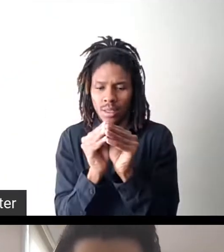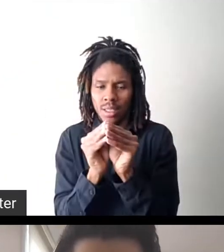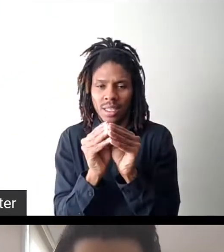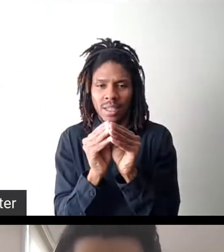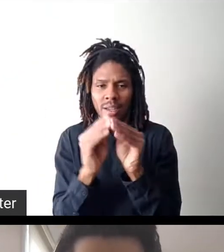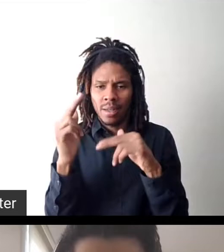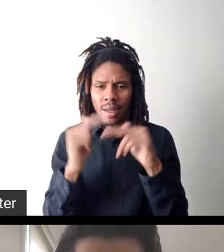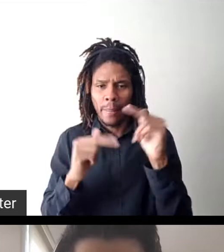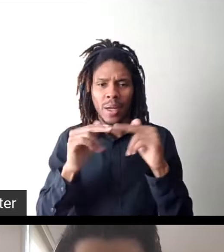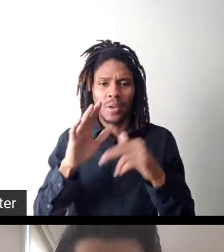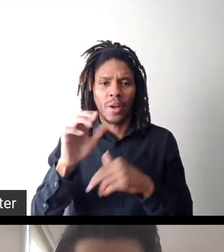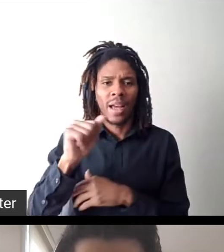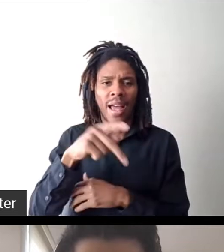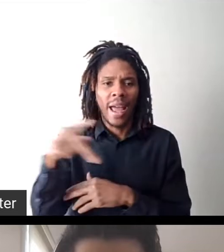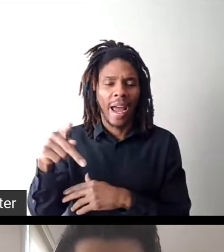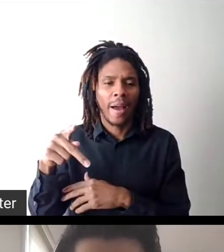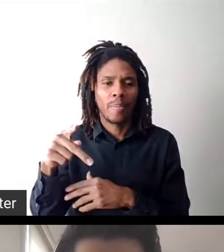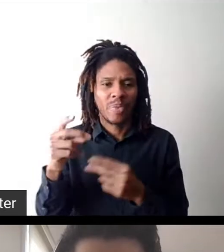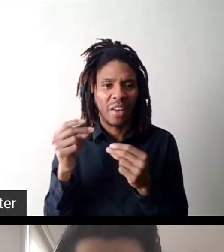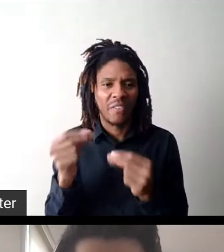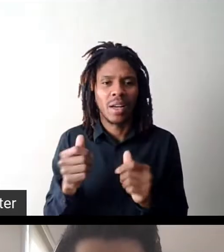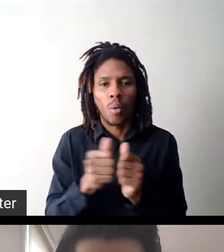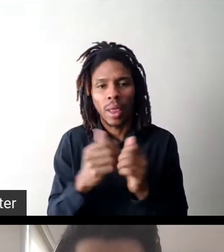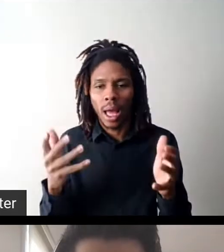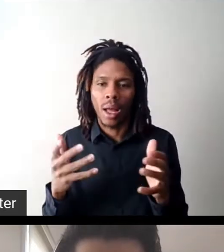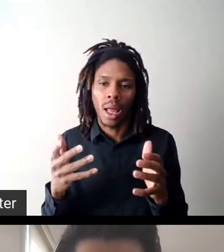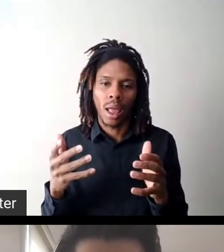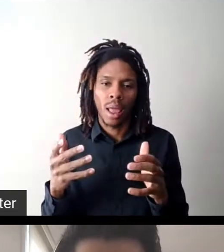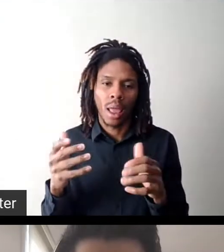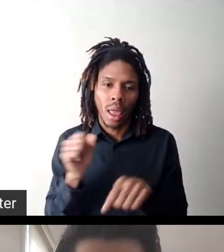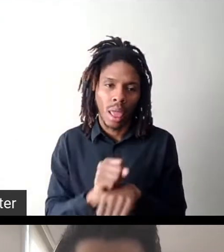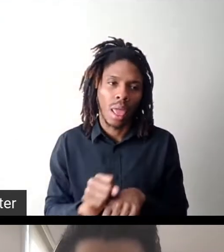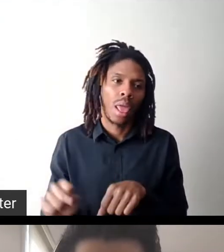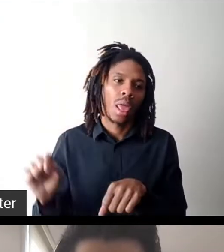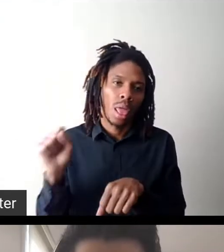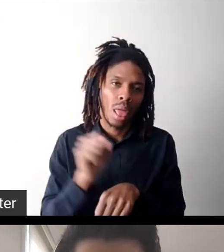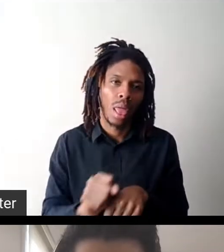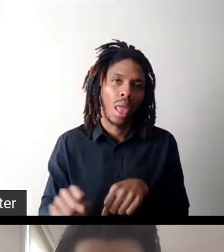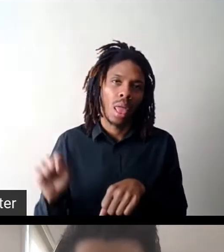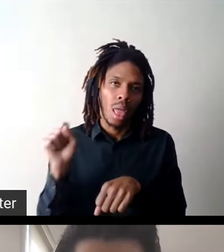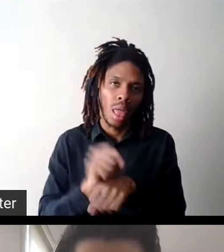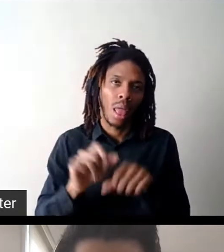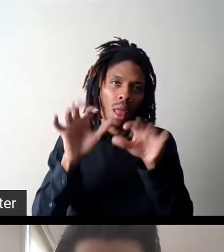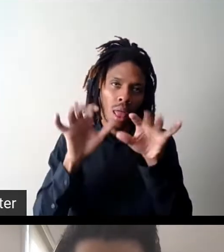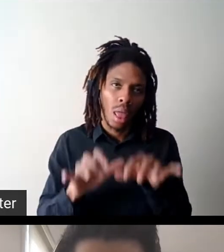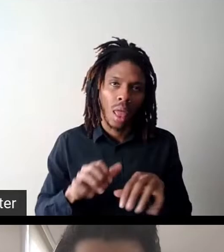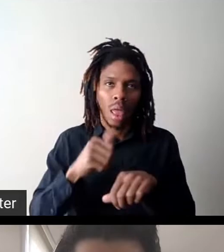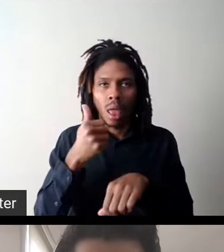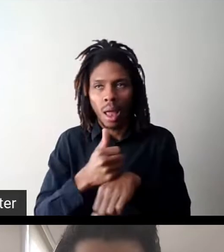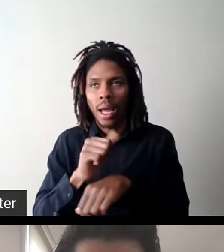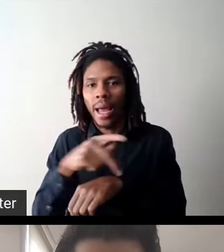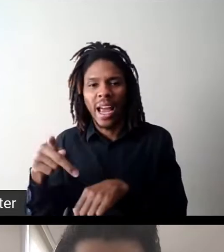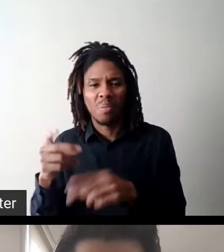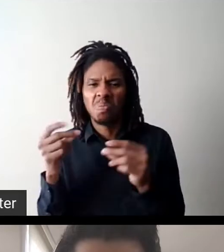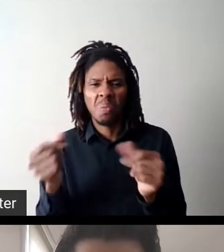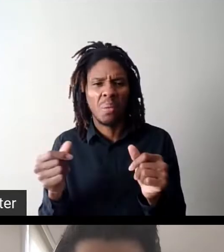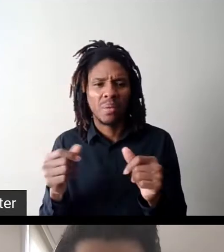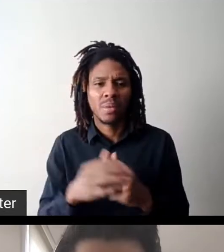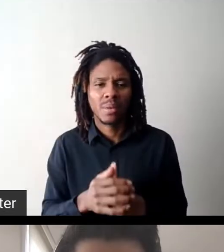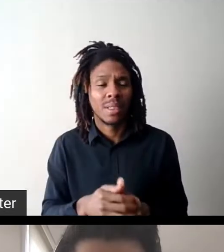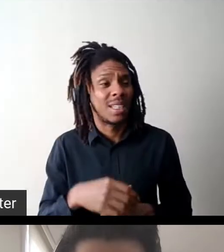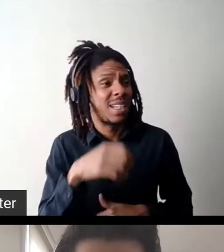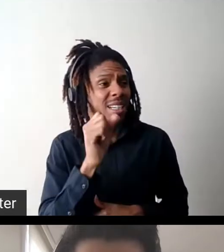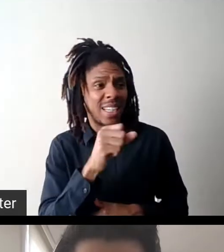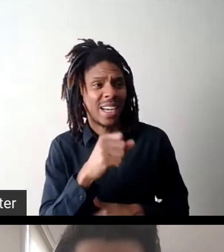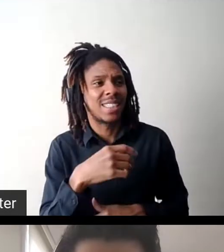your application faster without doing a bunch of manual work to set all this stuff up. Yeah, I would say it's gluing